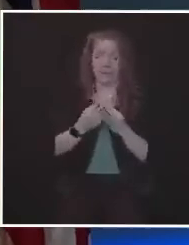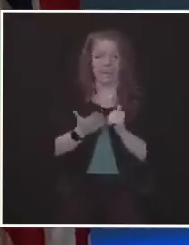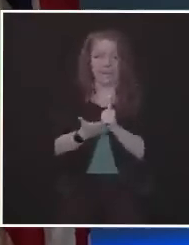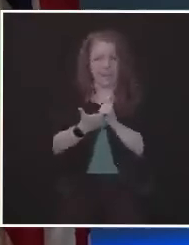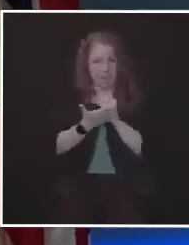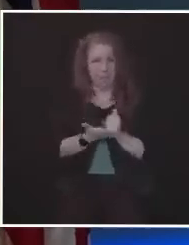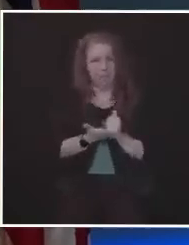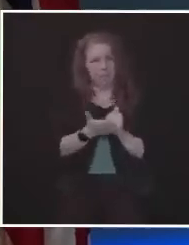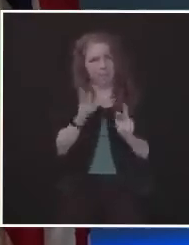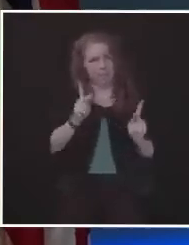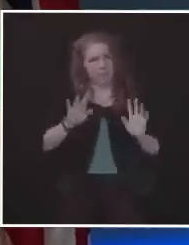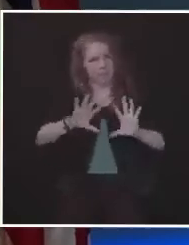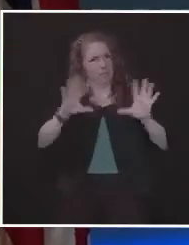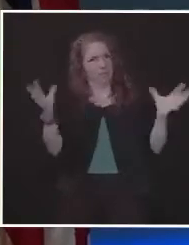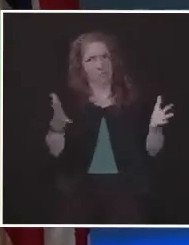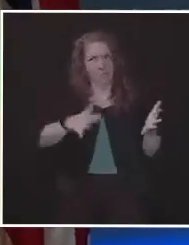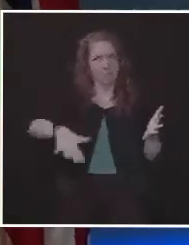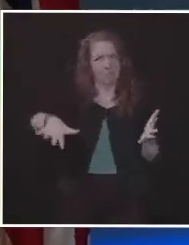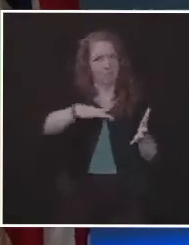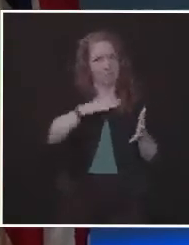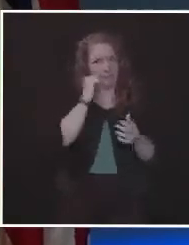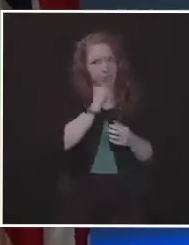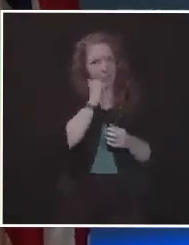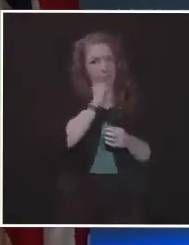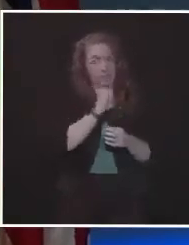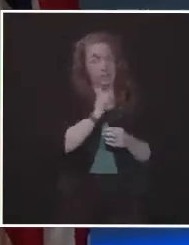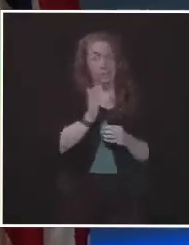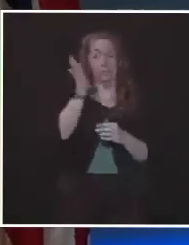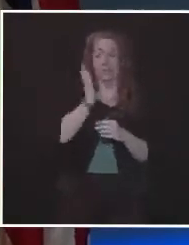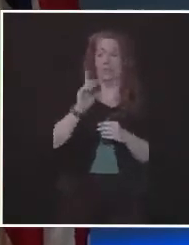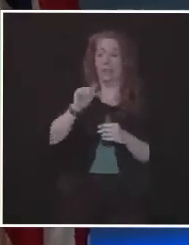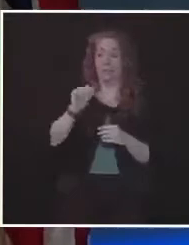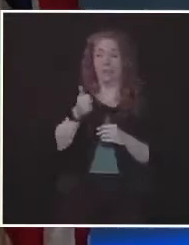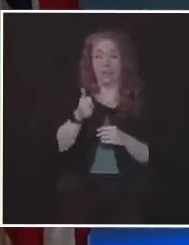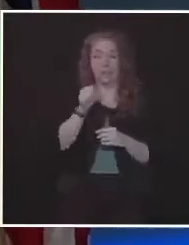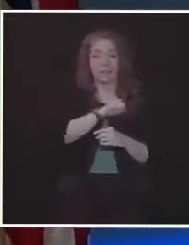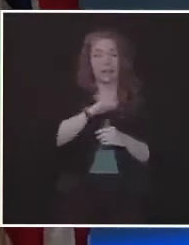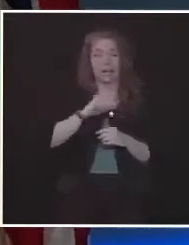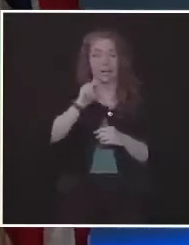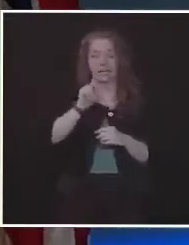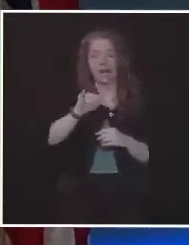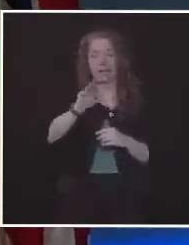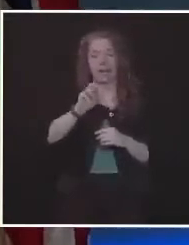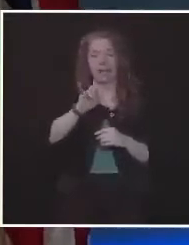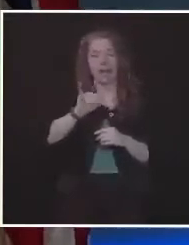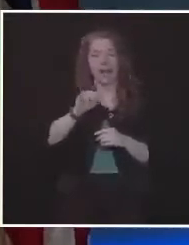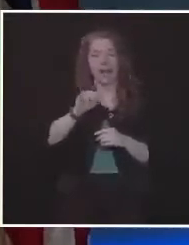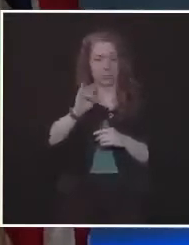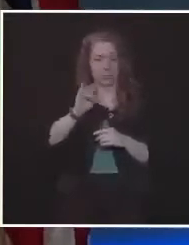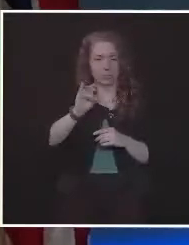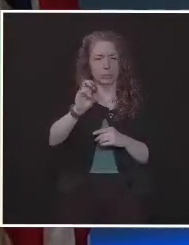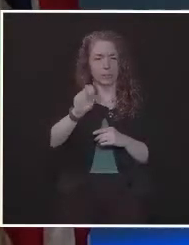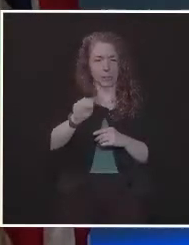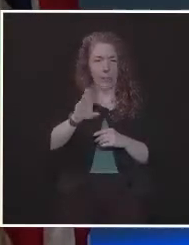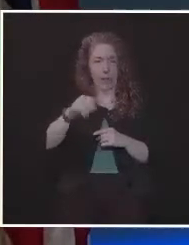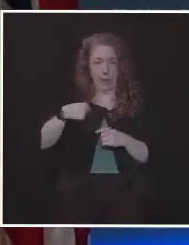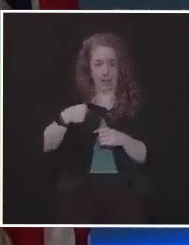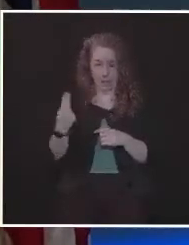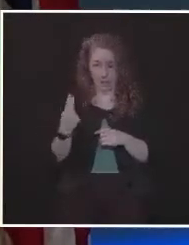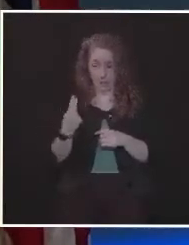2010, Senator Kay Bailey Hutchinson and I, along with the Obama-Biden White